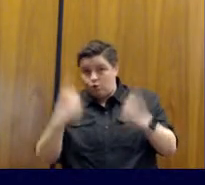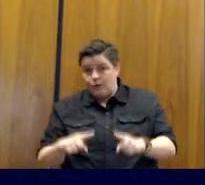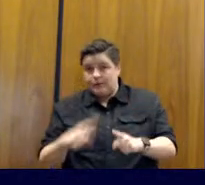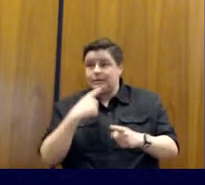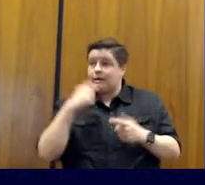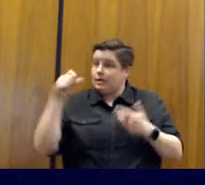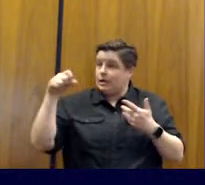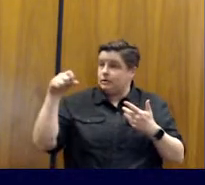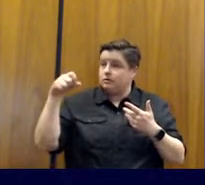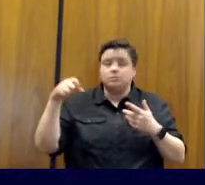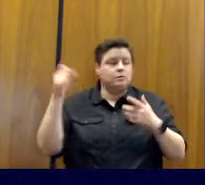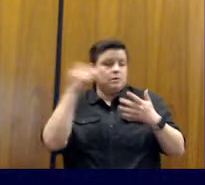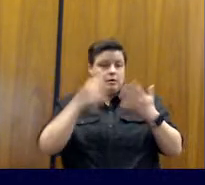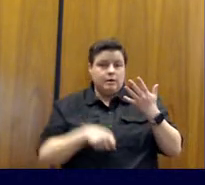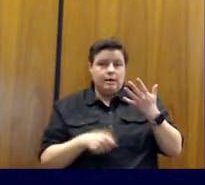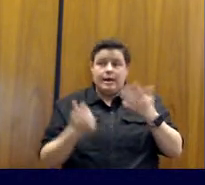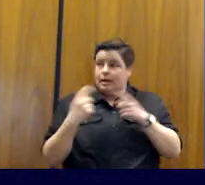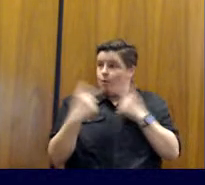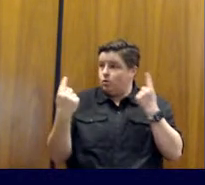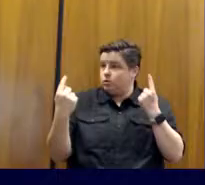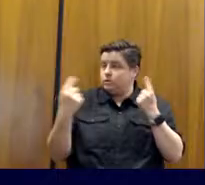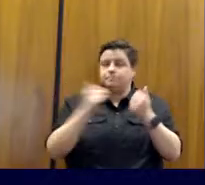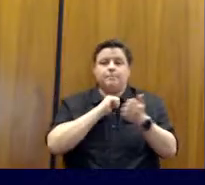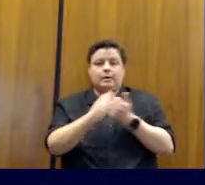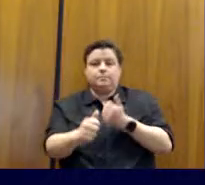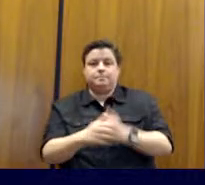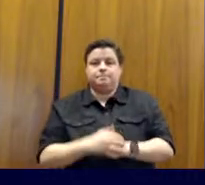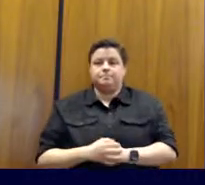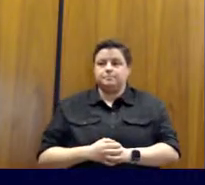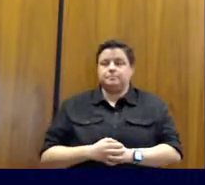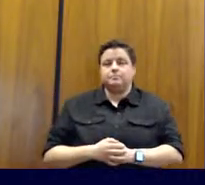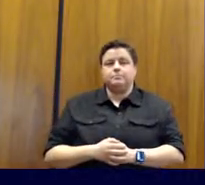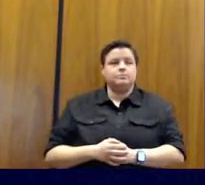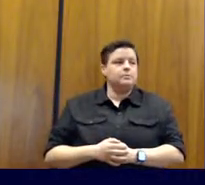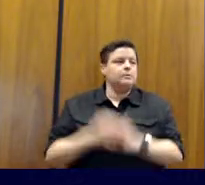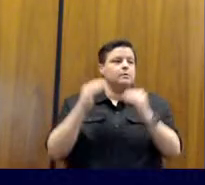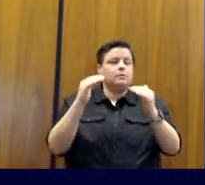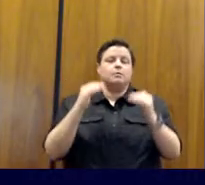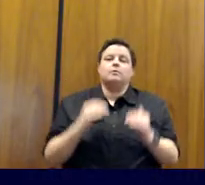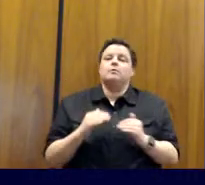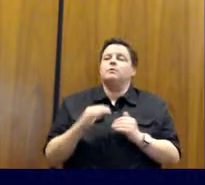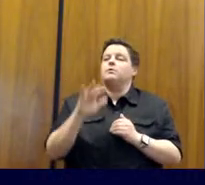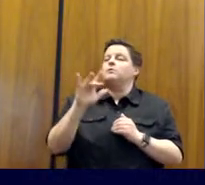Aye. All opposed? Motion passes. Move Resolution